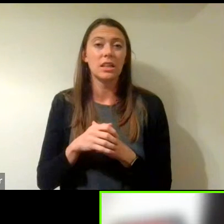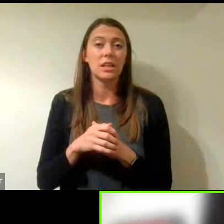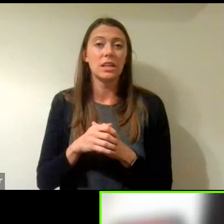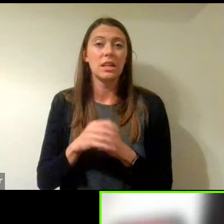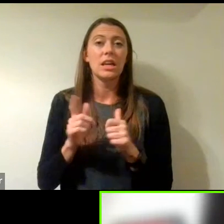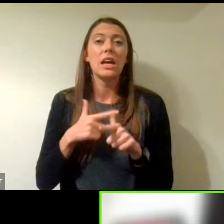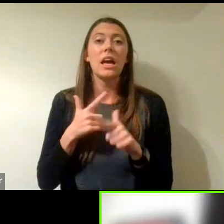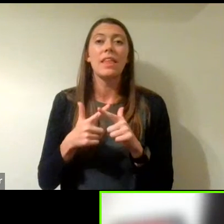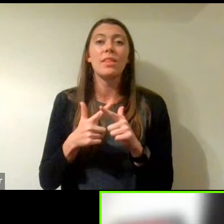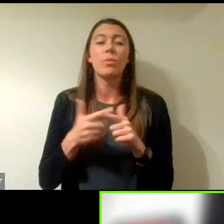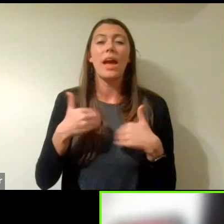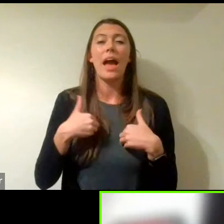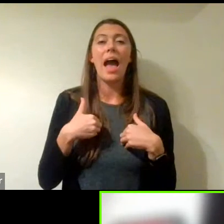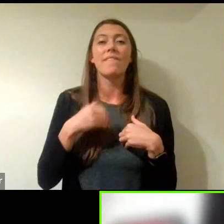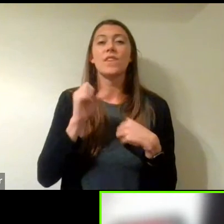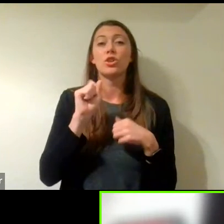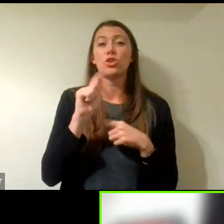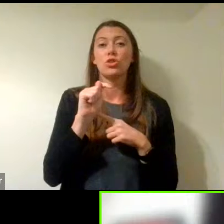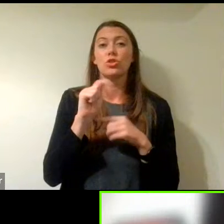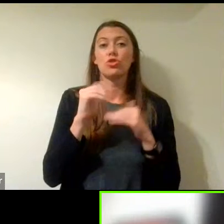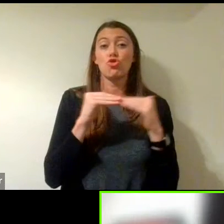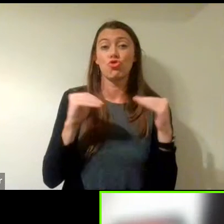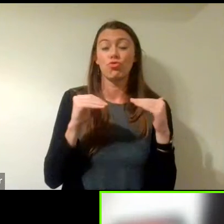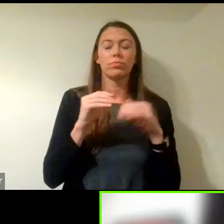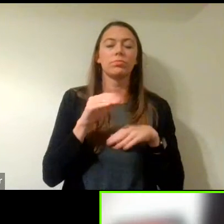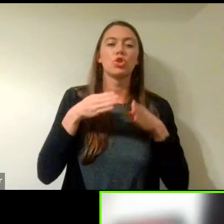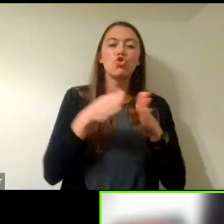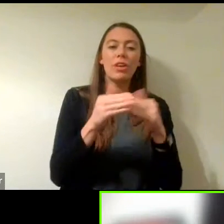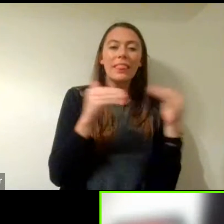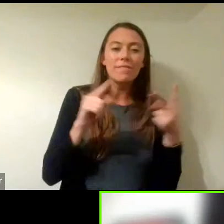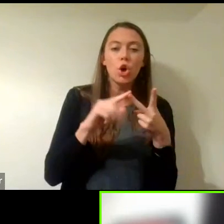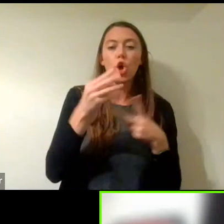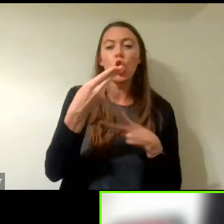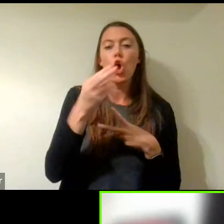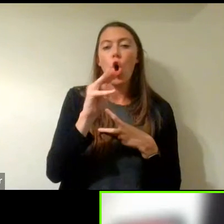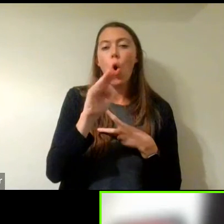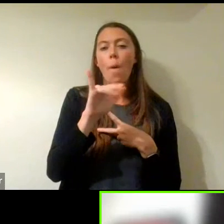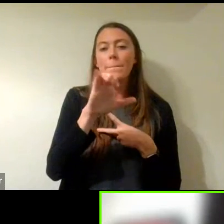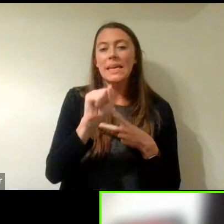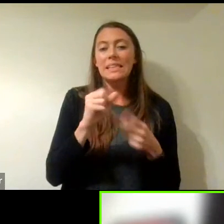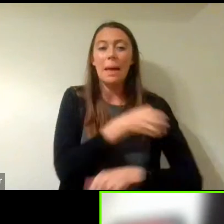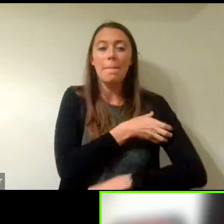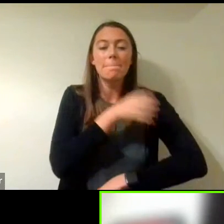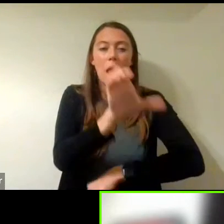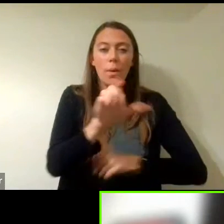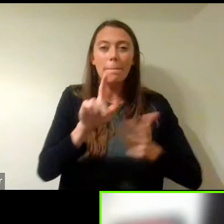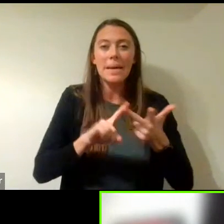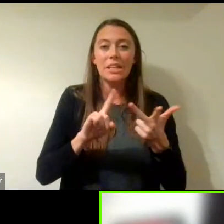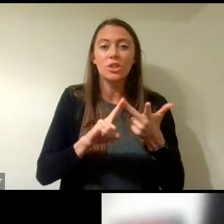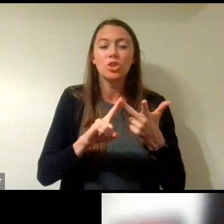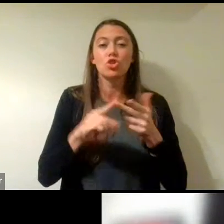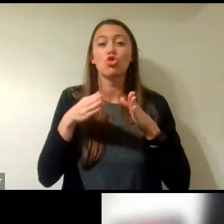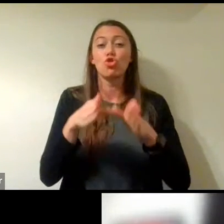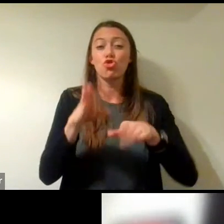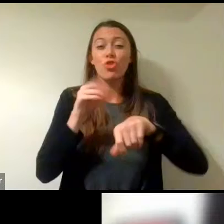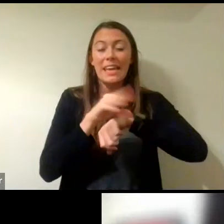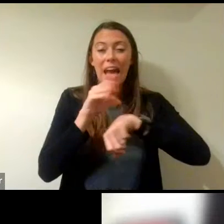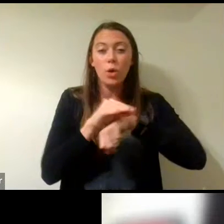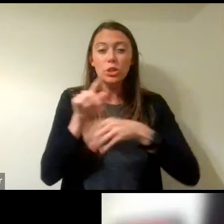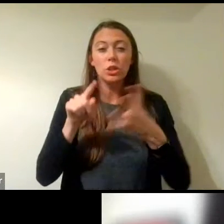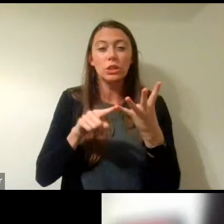Homies Empowerment, Tribe, Unity Council, and I don't know if I missed anybody, Gabi. Oakland